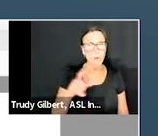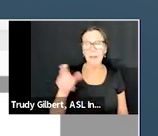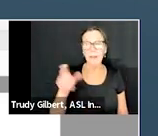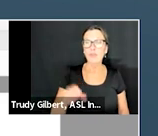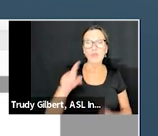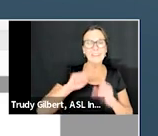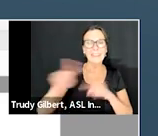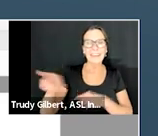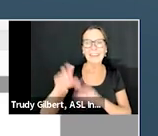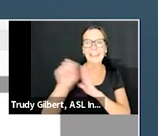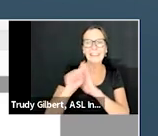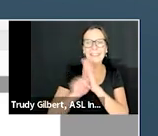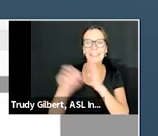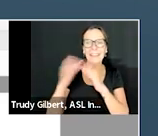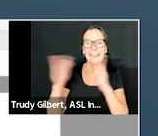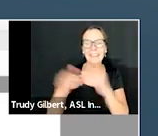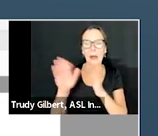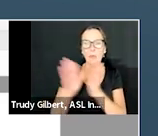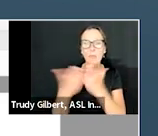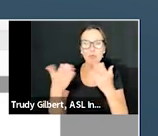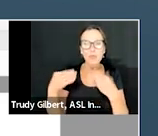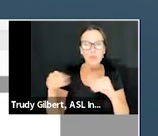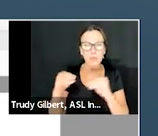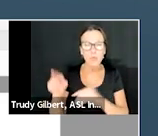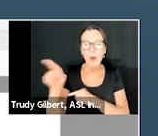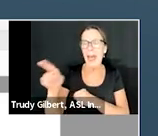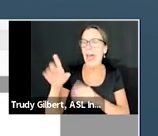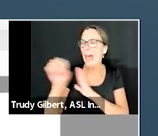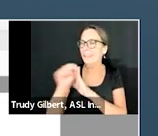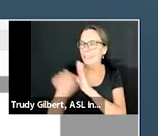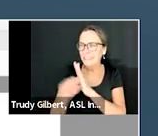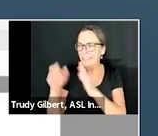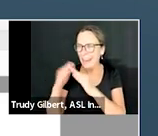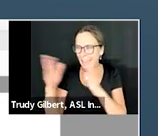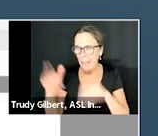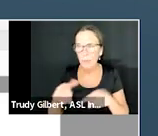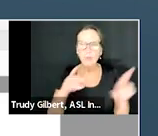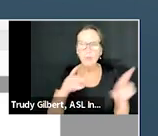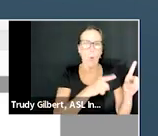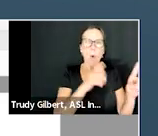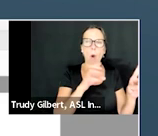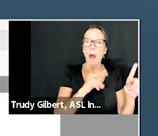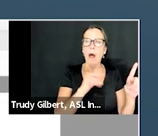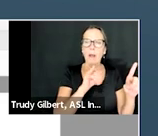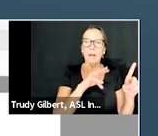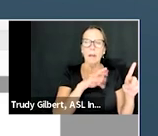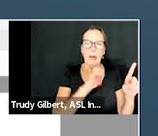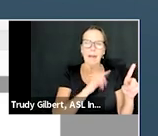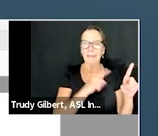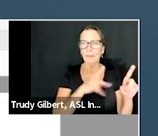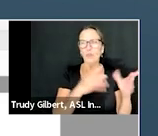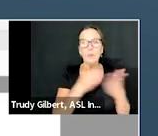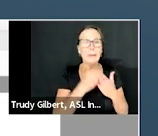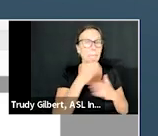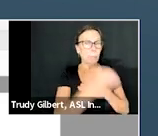House bookstore, which is both located in the State House and is available online if you want to purchase a physical copy and have them mail it to you.